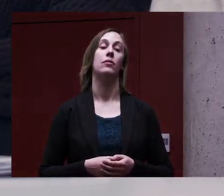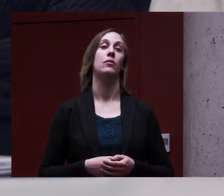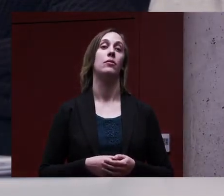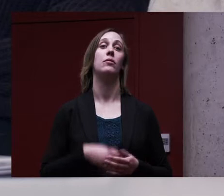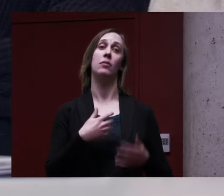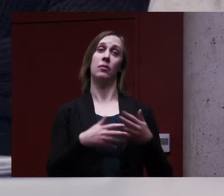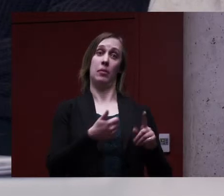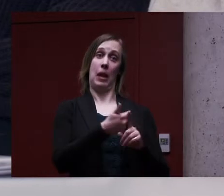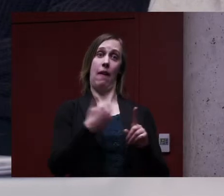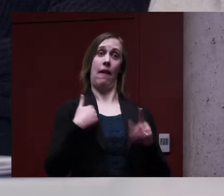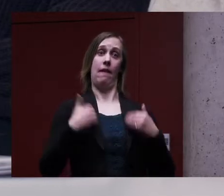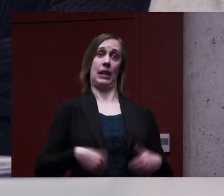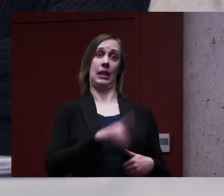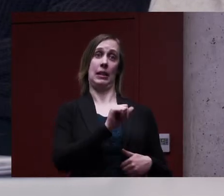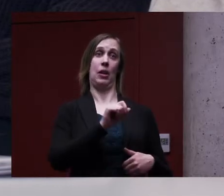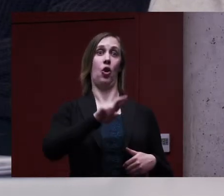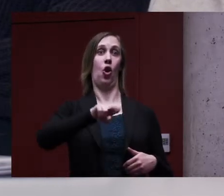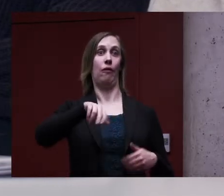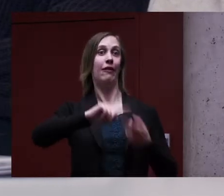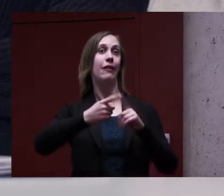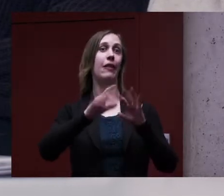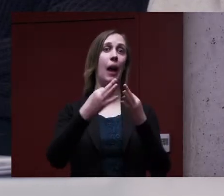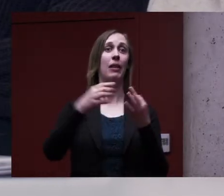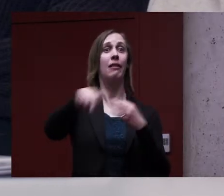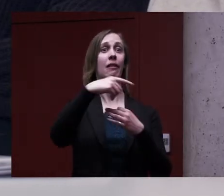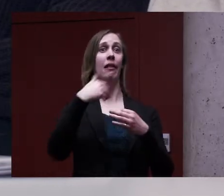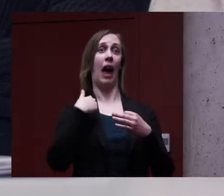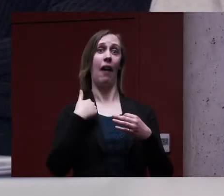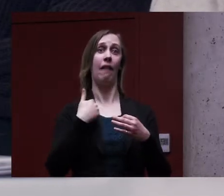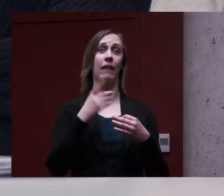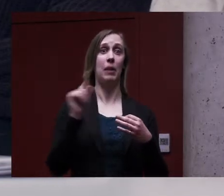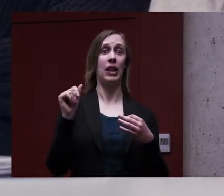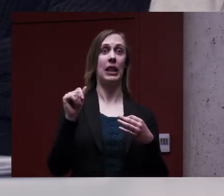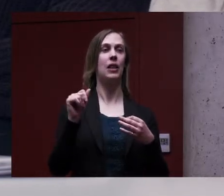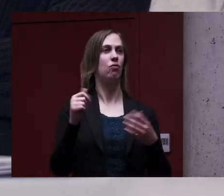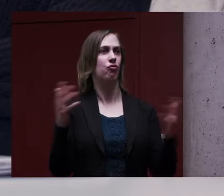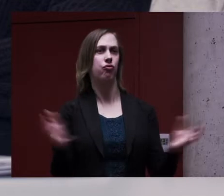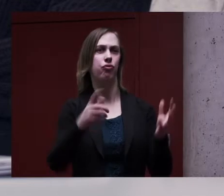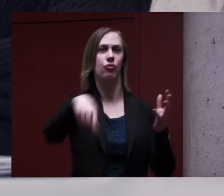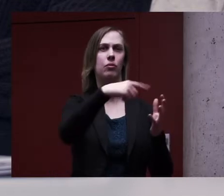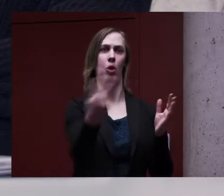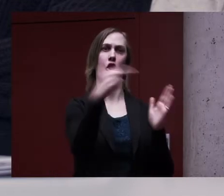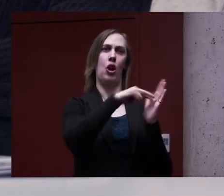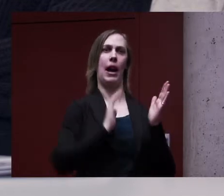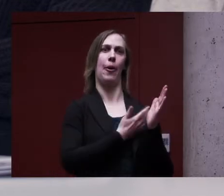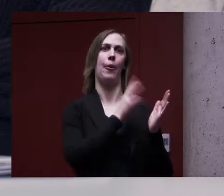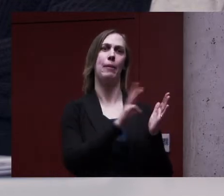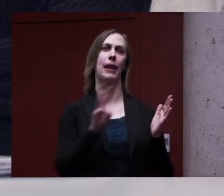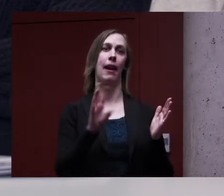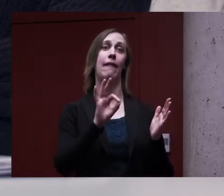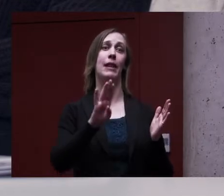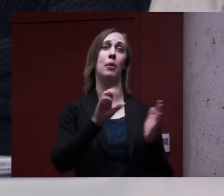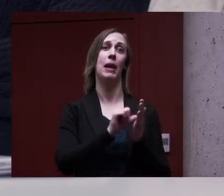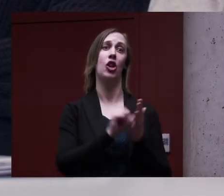or indirectly, we at Independent Living are going to ask folks to take a look at our website or our Facebook page. We are collecting statistics